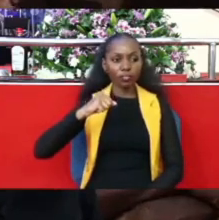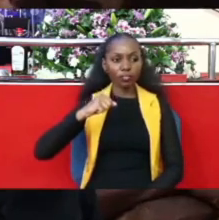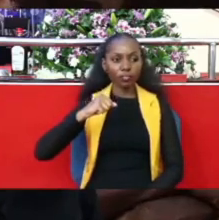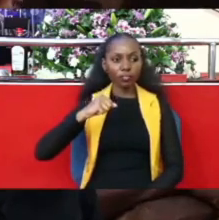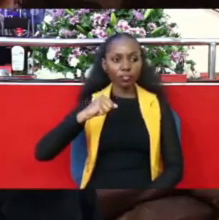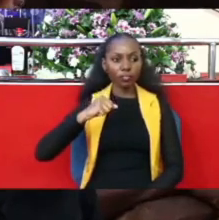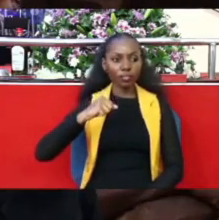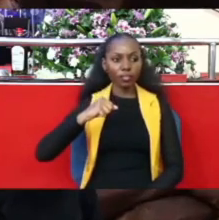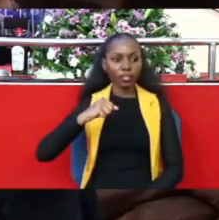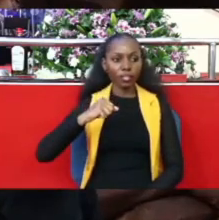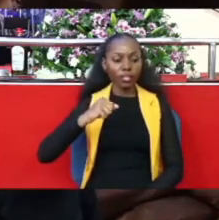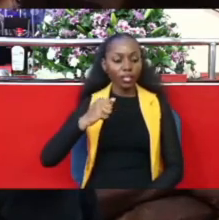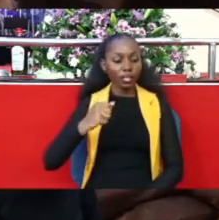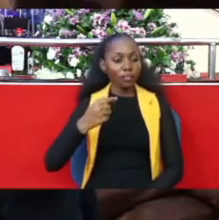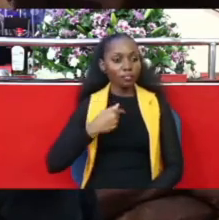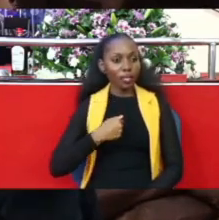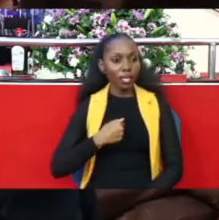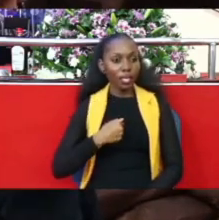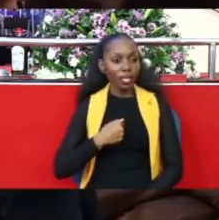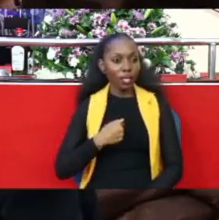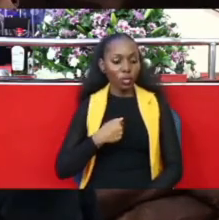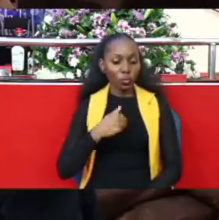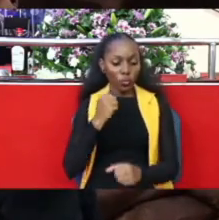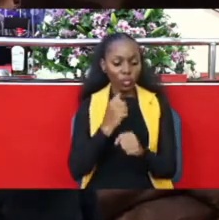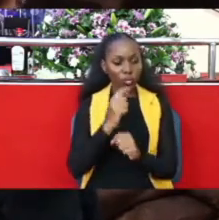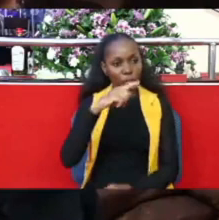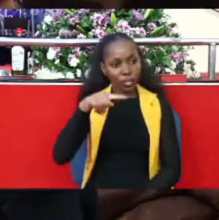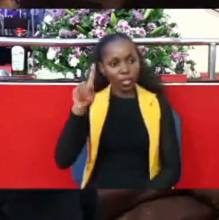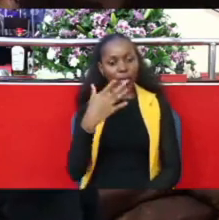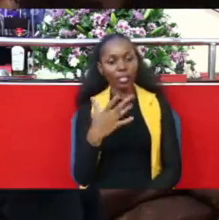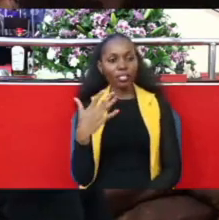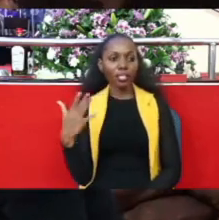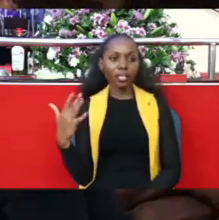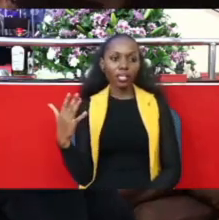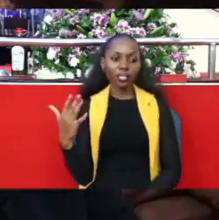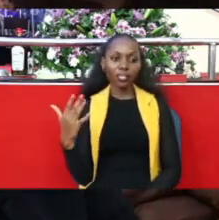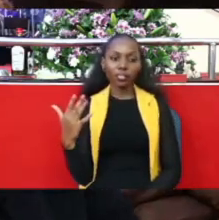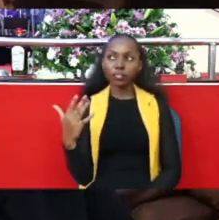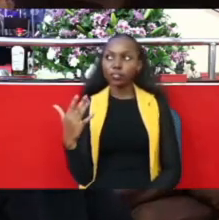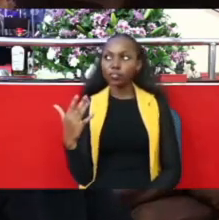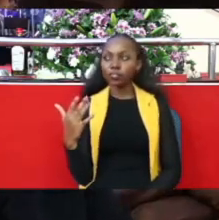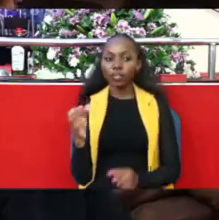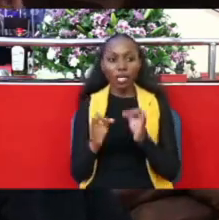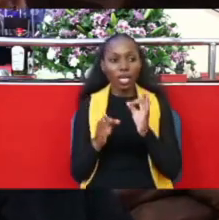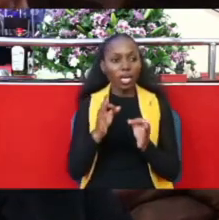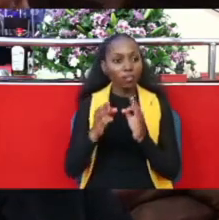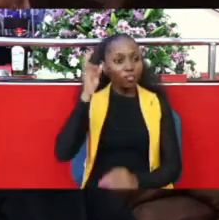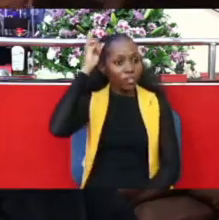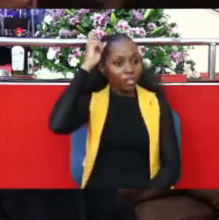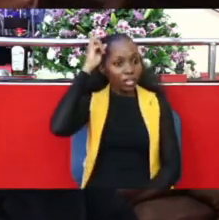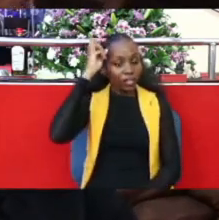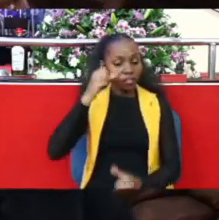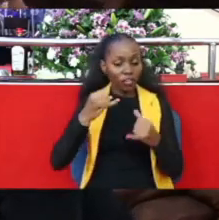as long as I'm doing the right thing in my workplace, if he tries to mess with me and I am doing the right